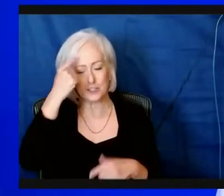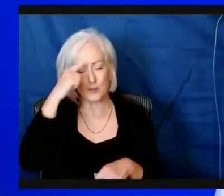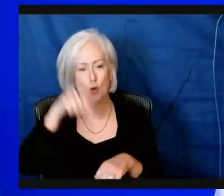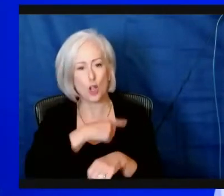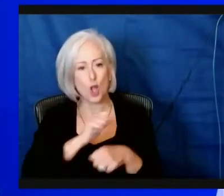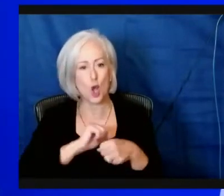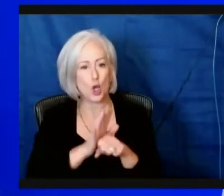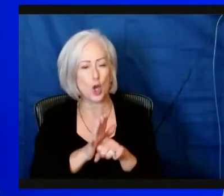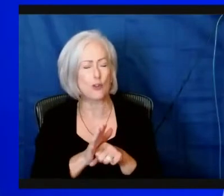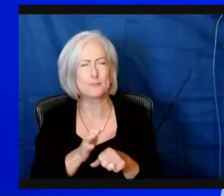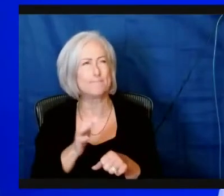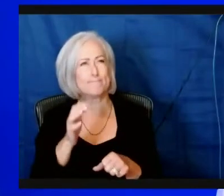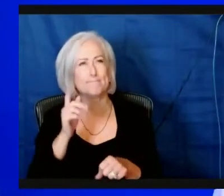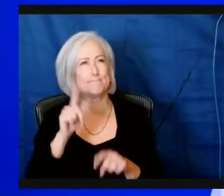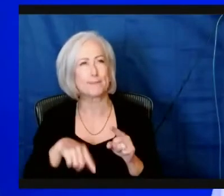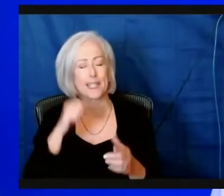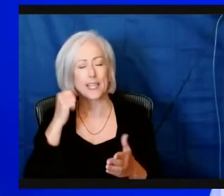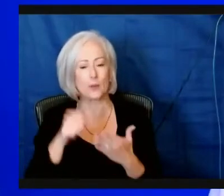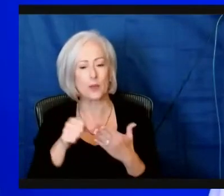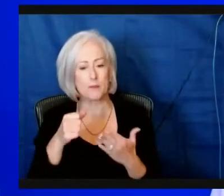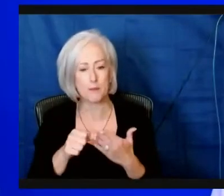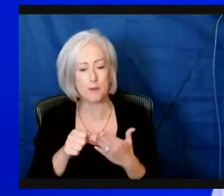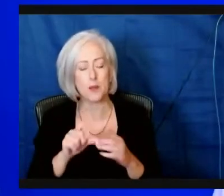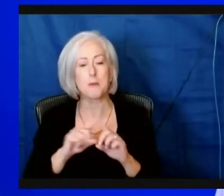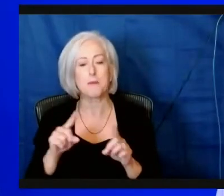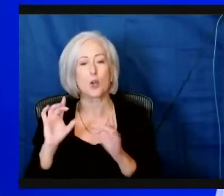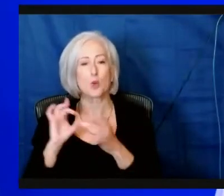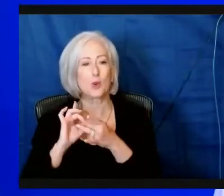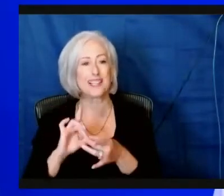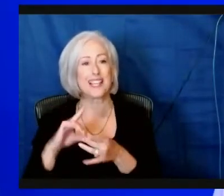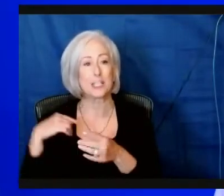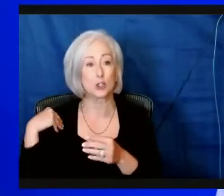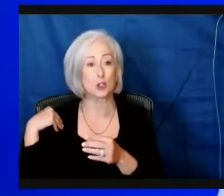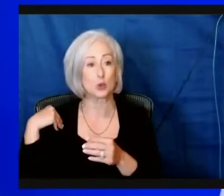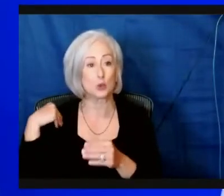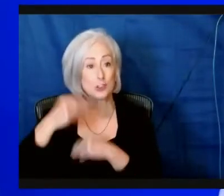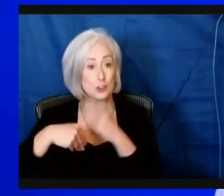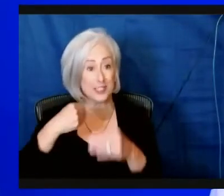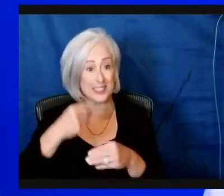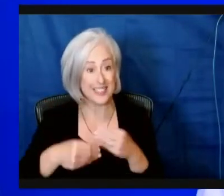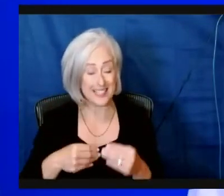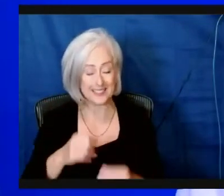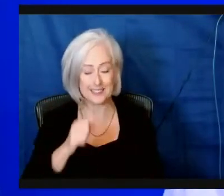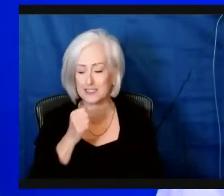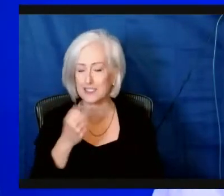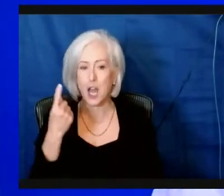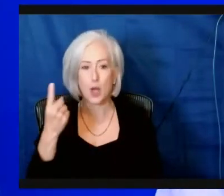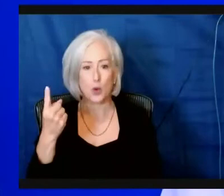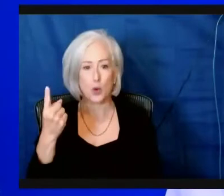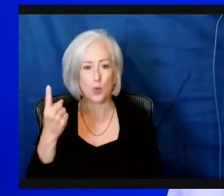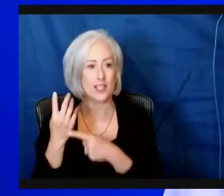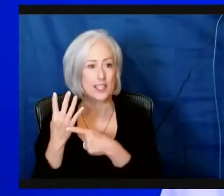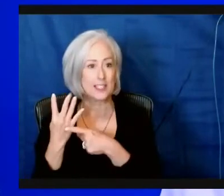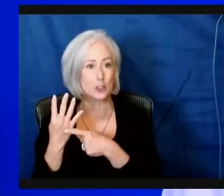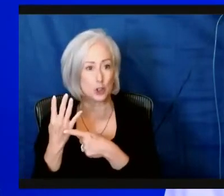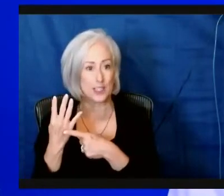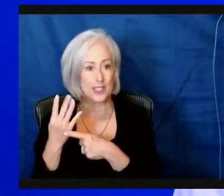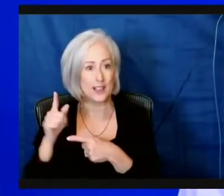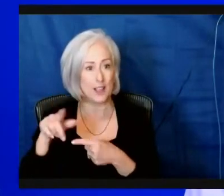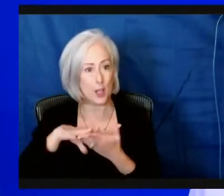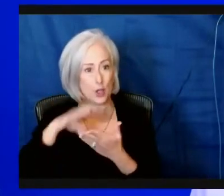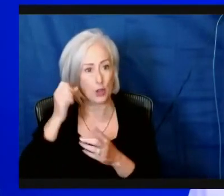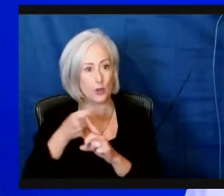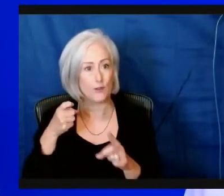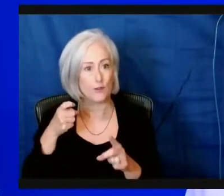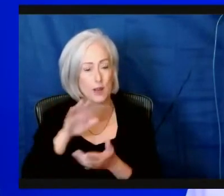are talking about genetics, it isn't just one gene, as we learned about in school when Mendel was